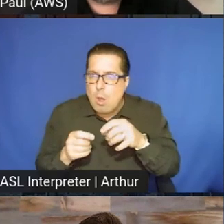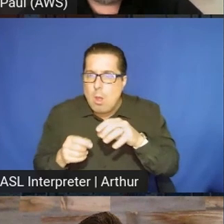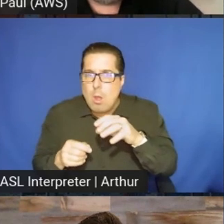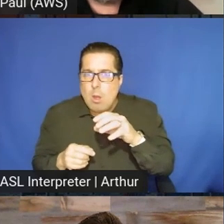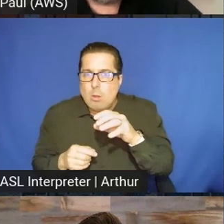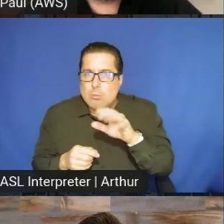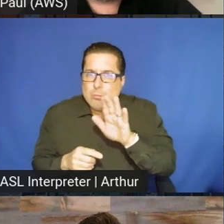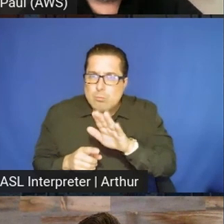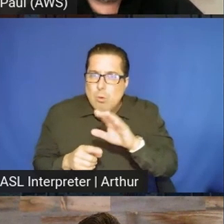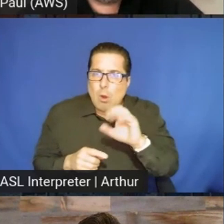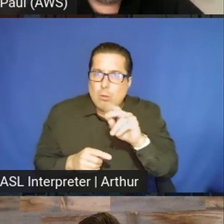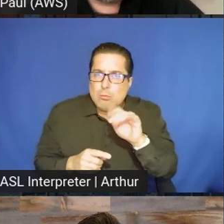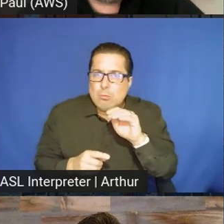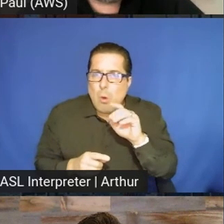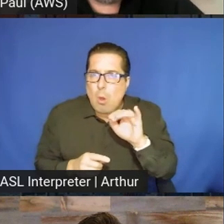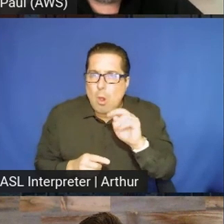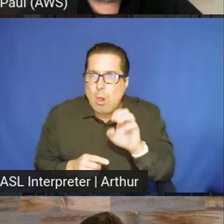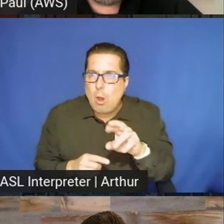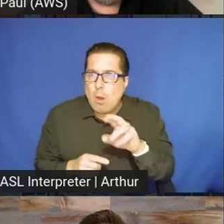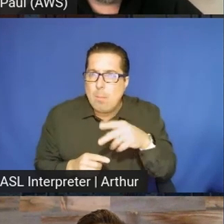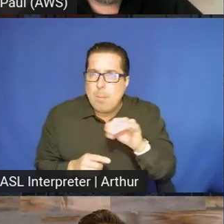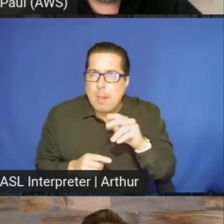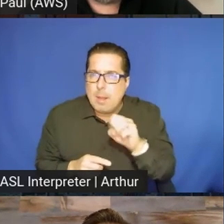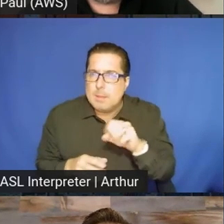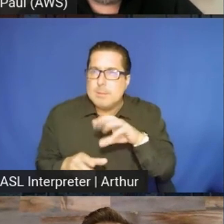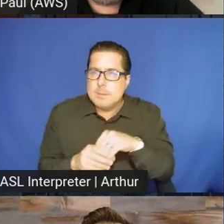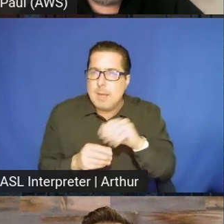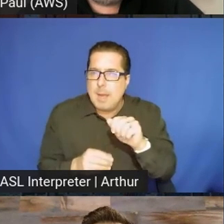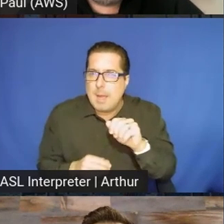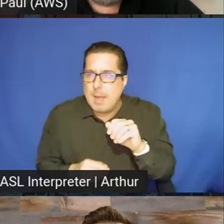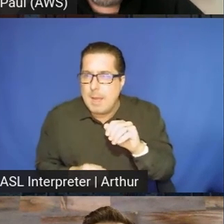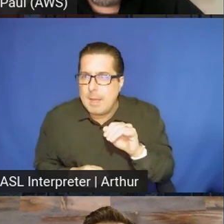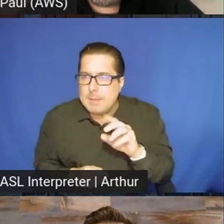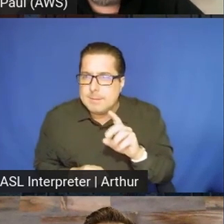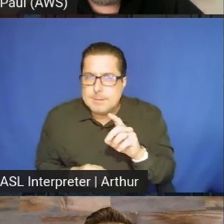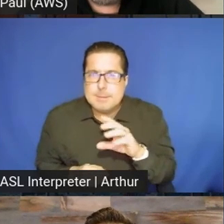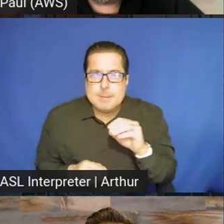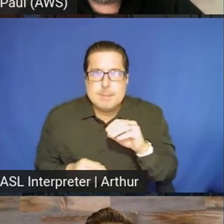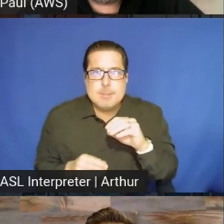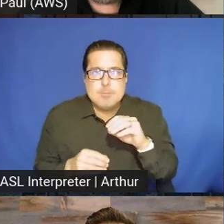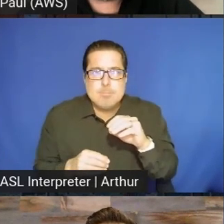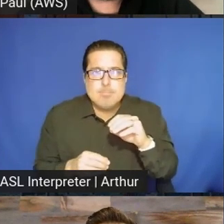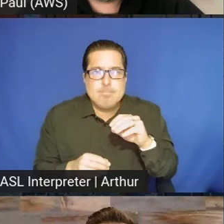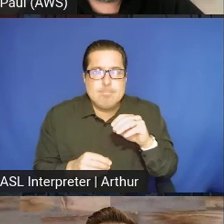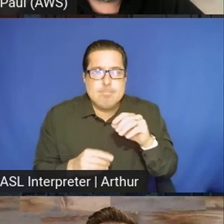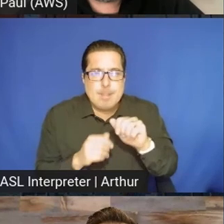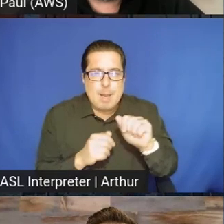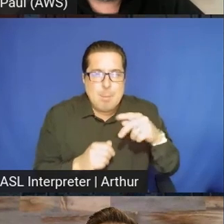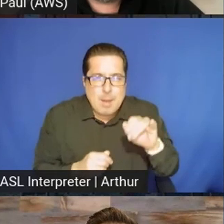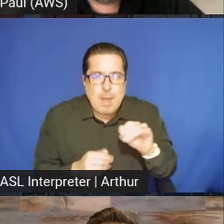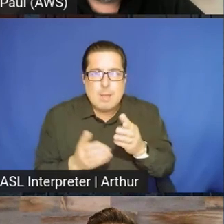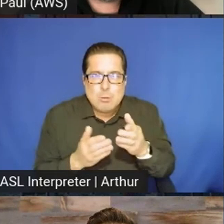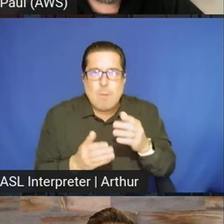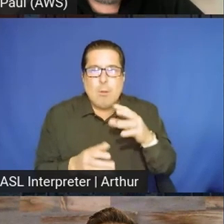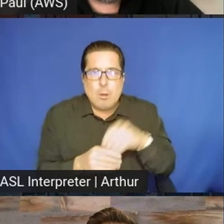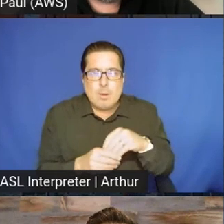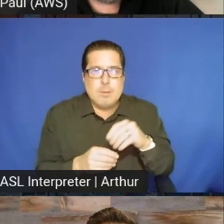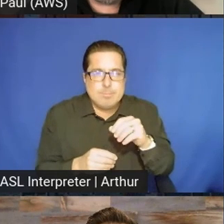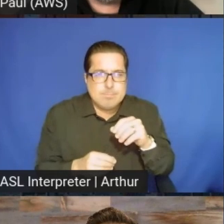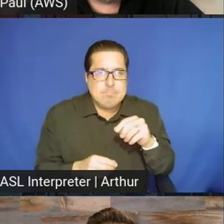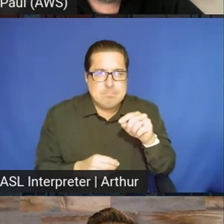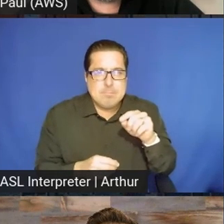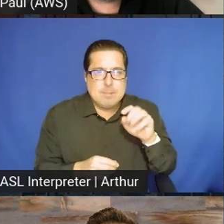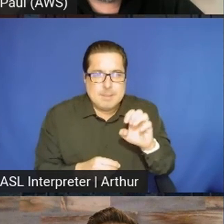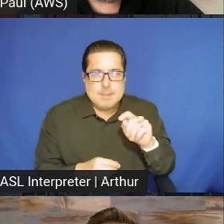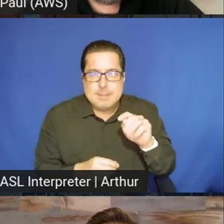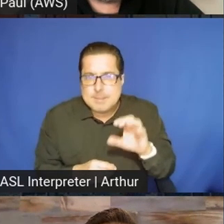and etcd and managing, making sure that scales and that's fully resilient. And then the actual workers, those are running in your